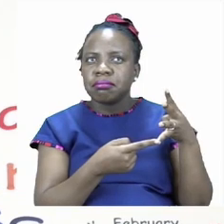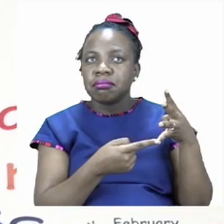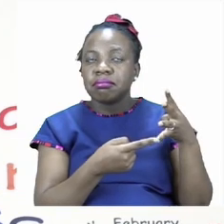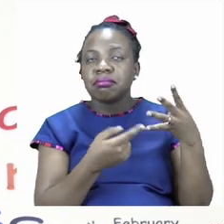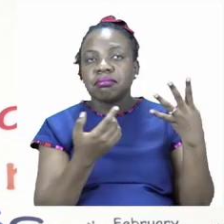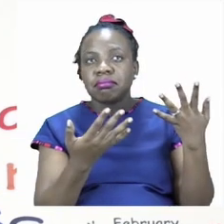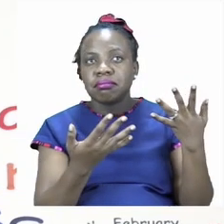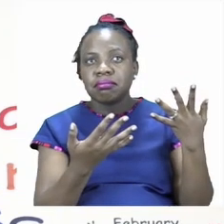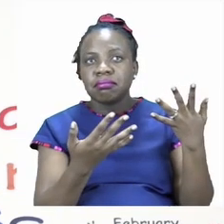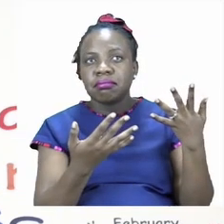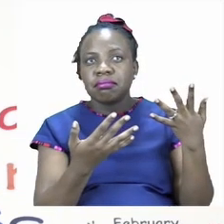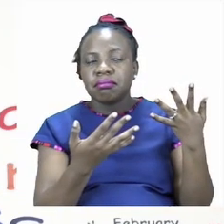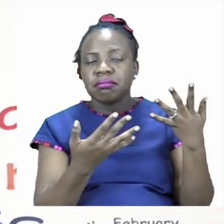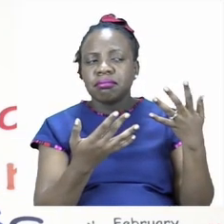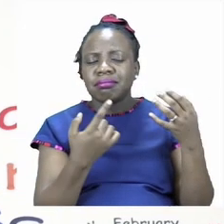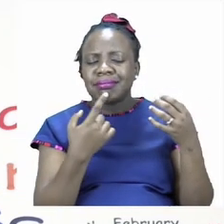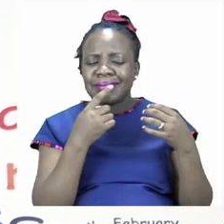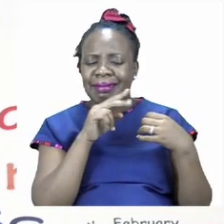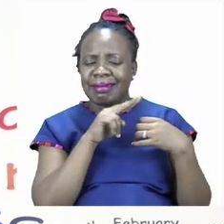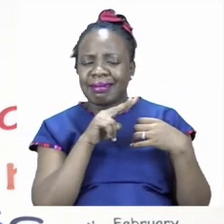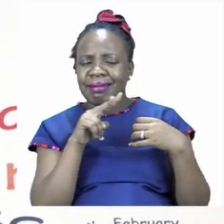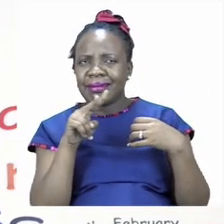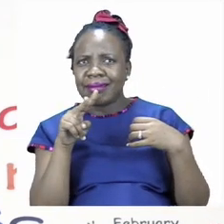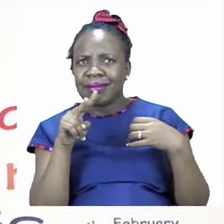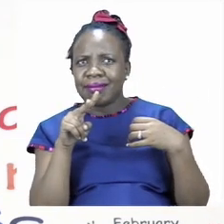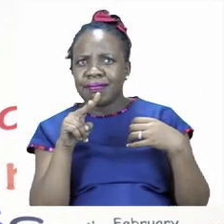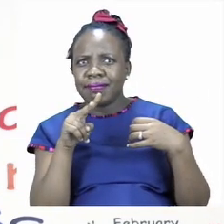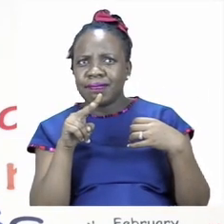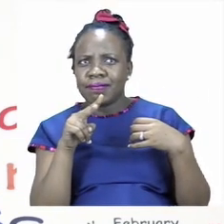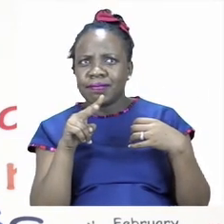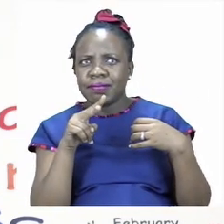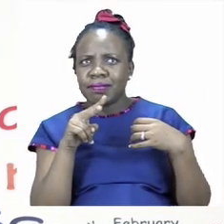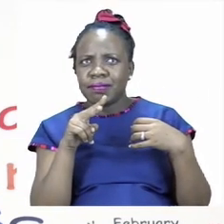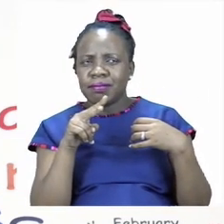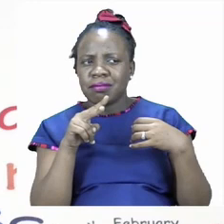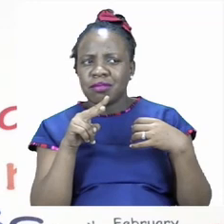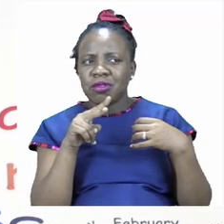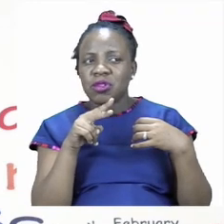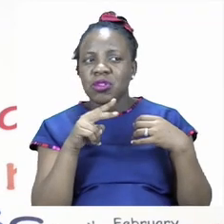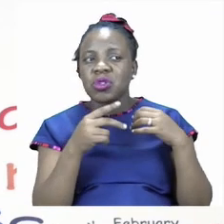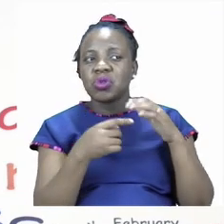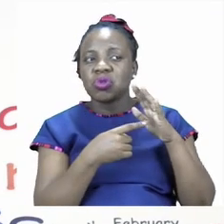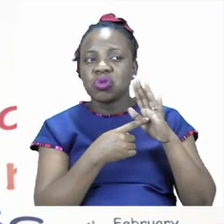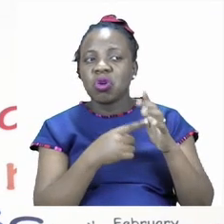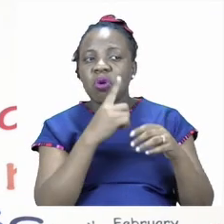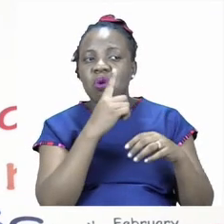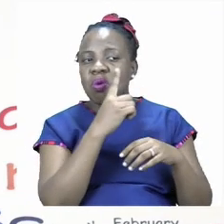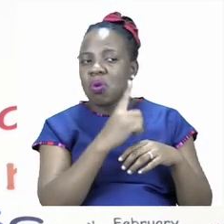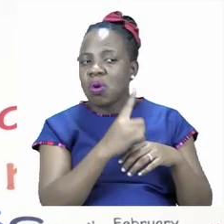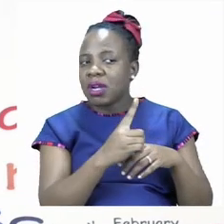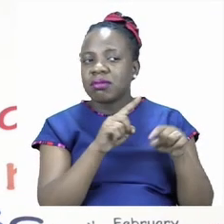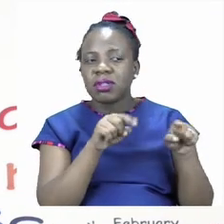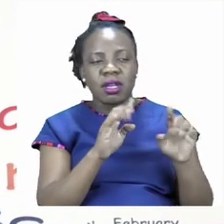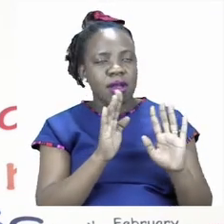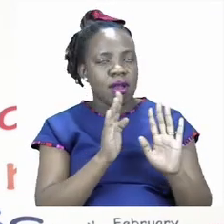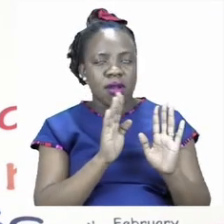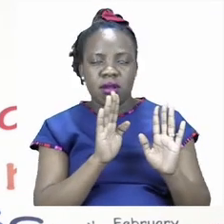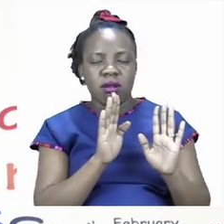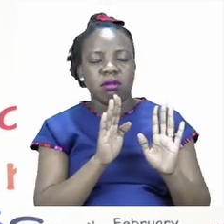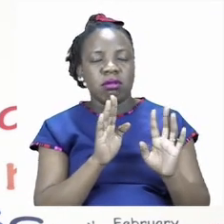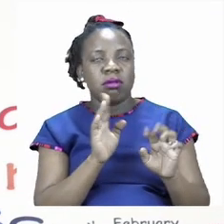Well, it looks like we cannot use any singular demonstrative pronouns. Why?